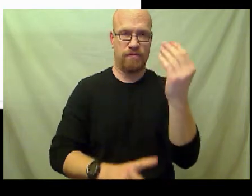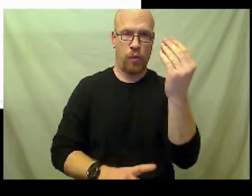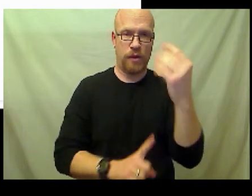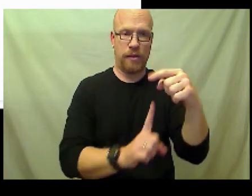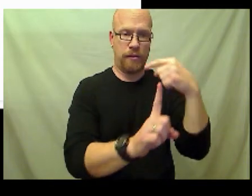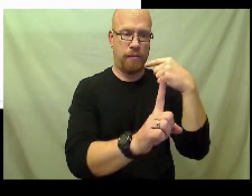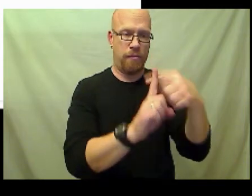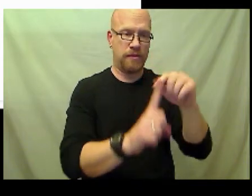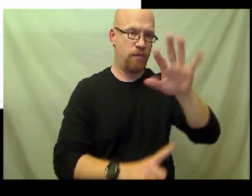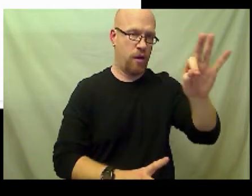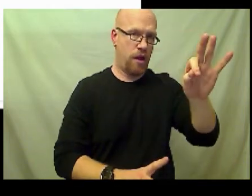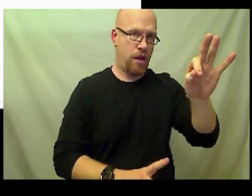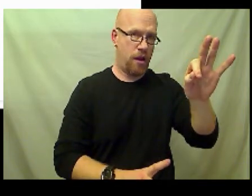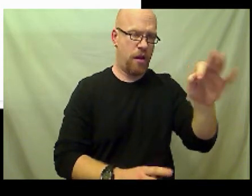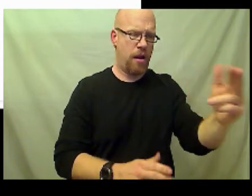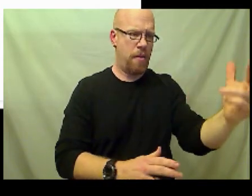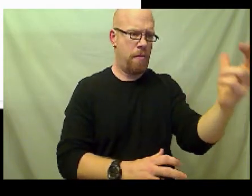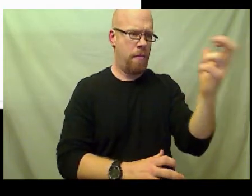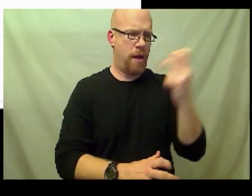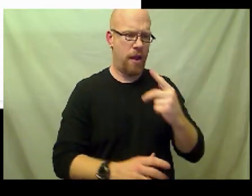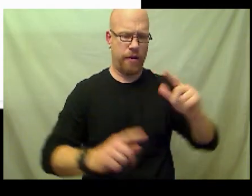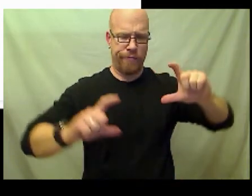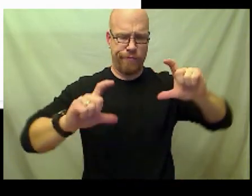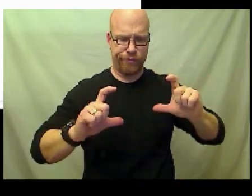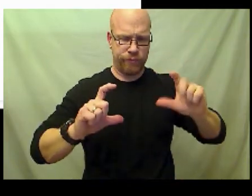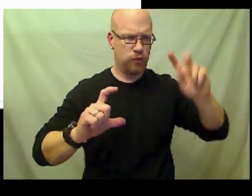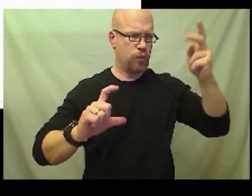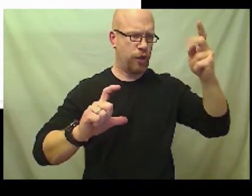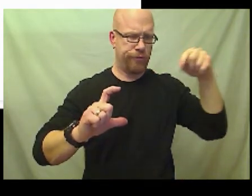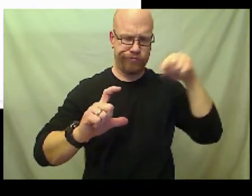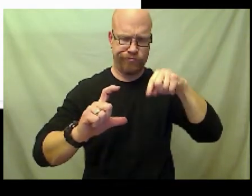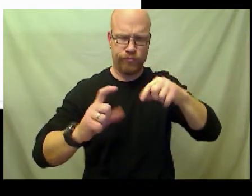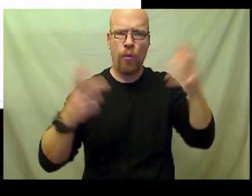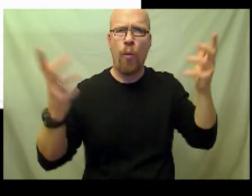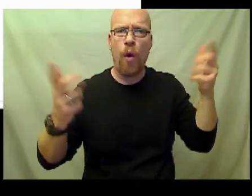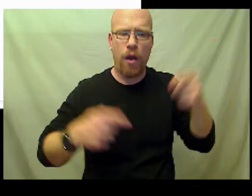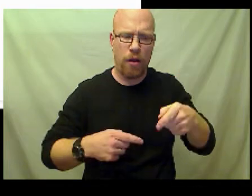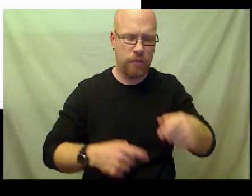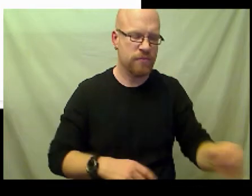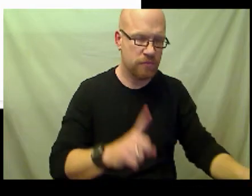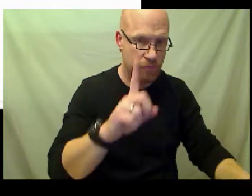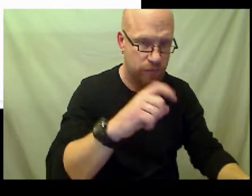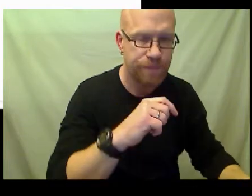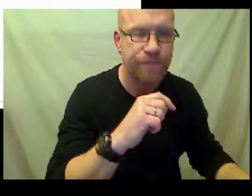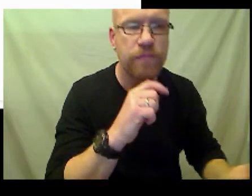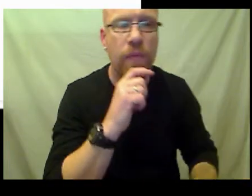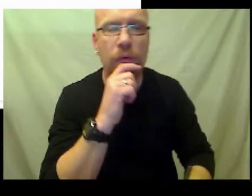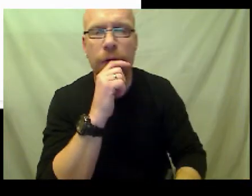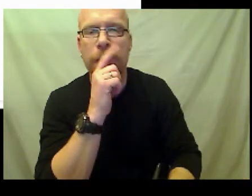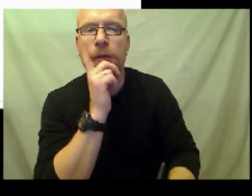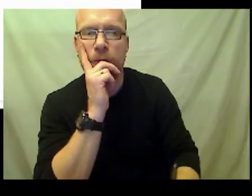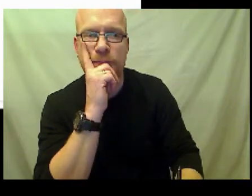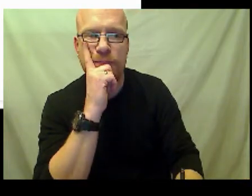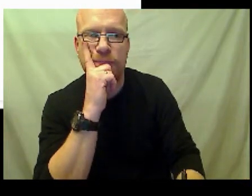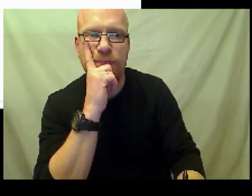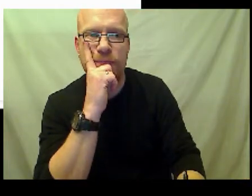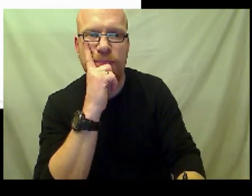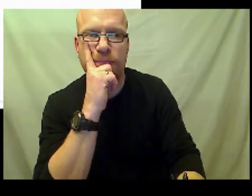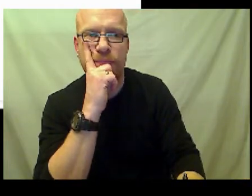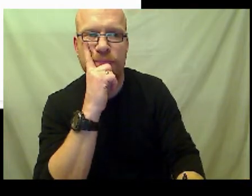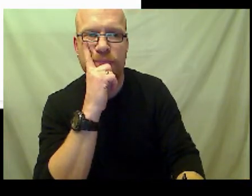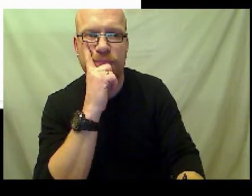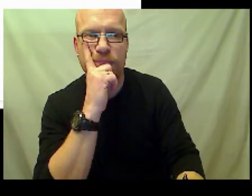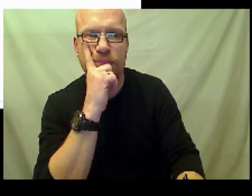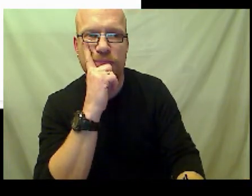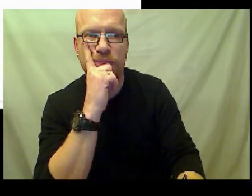plus 14 plus 49 and see if we can figure out what the binomial is, x plus